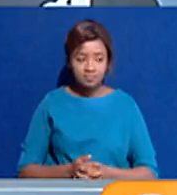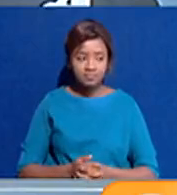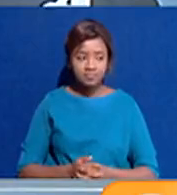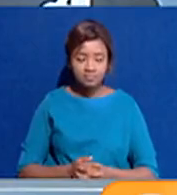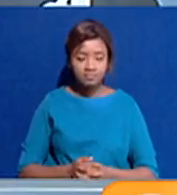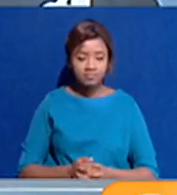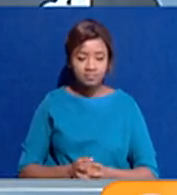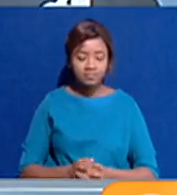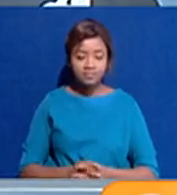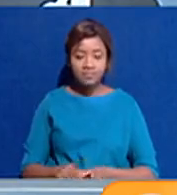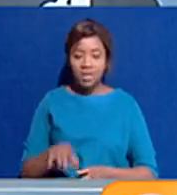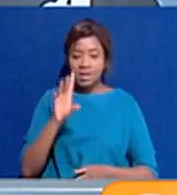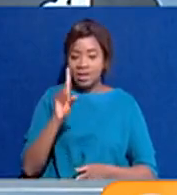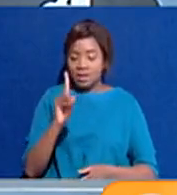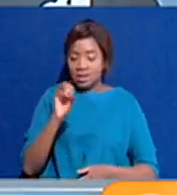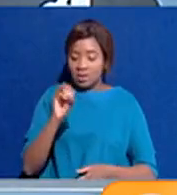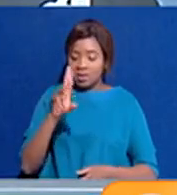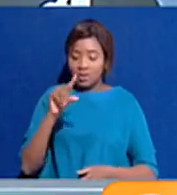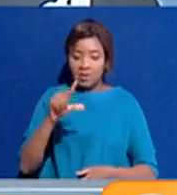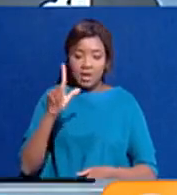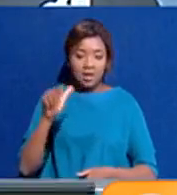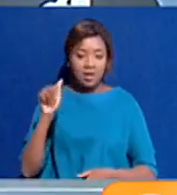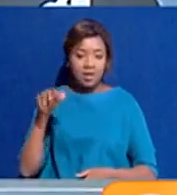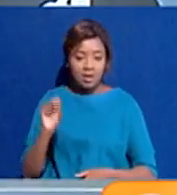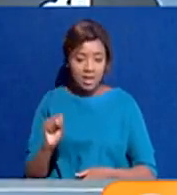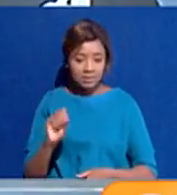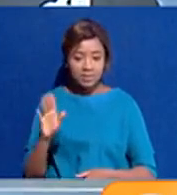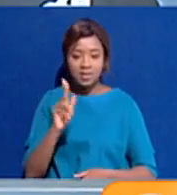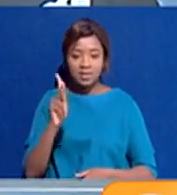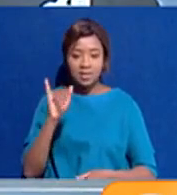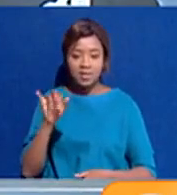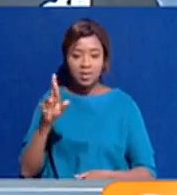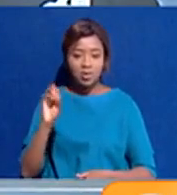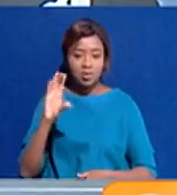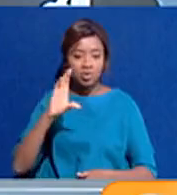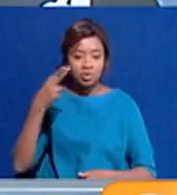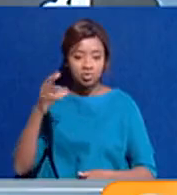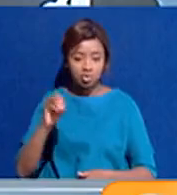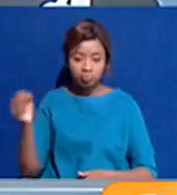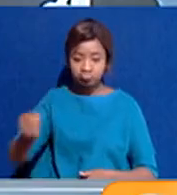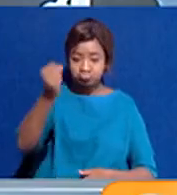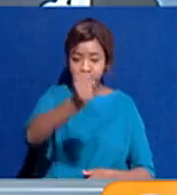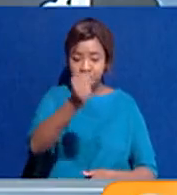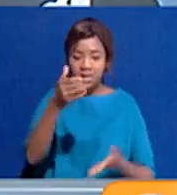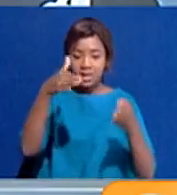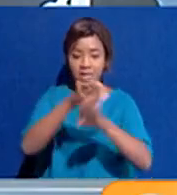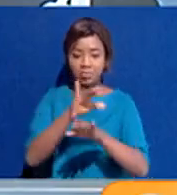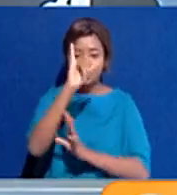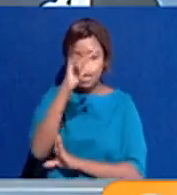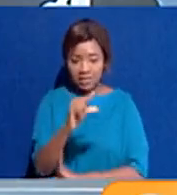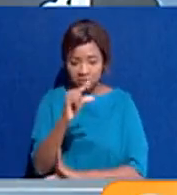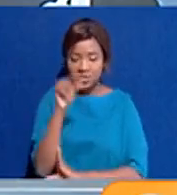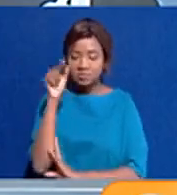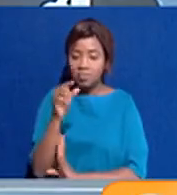Douglas Kirocho Kanja has assumed the Deputy Inspector General position. Kanja, who was appointed by the President